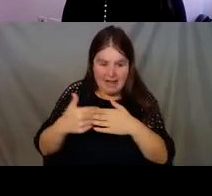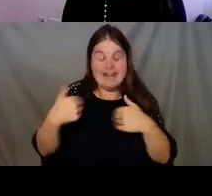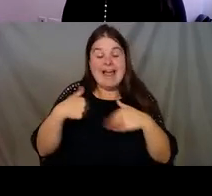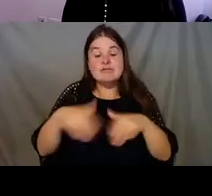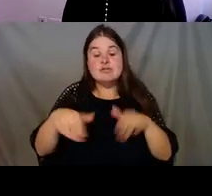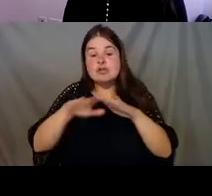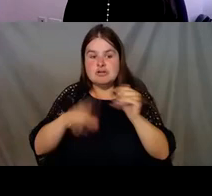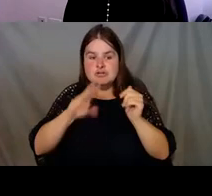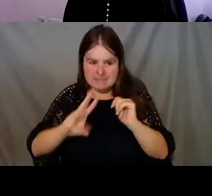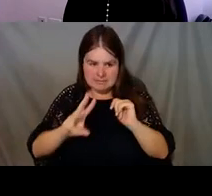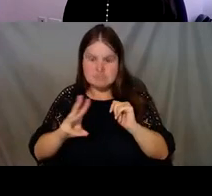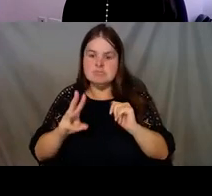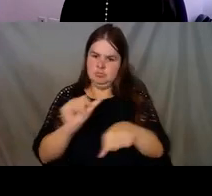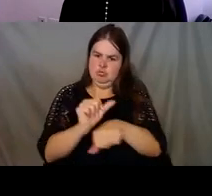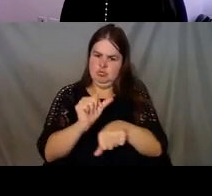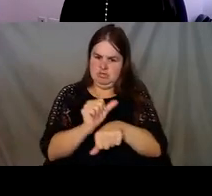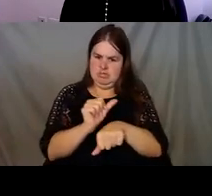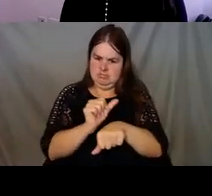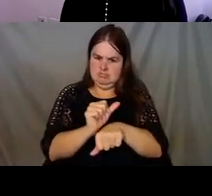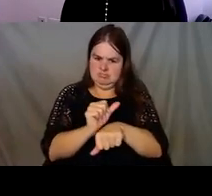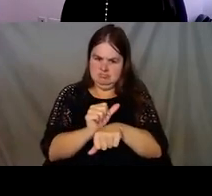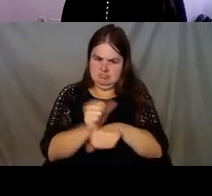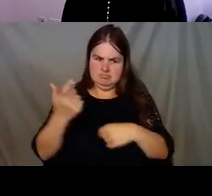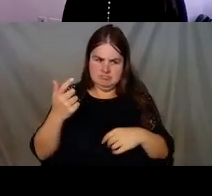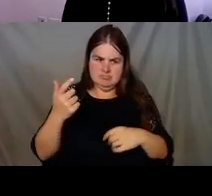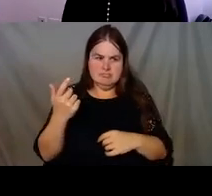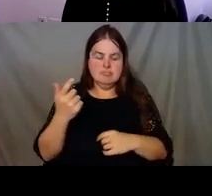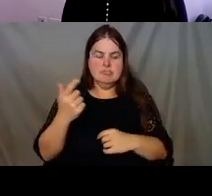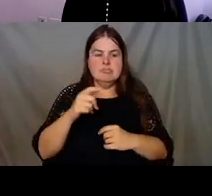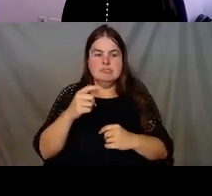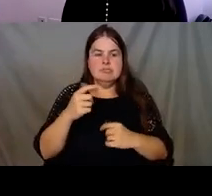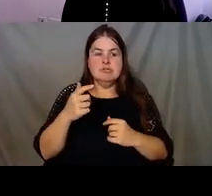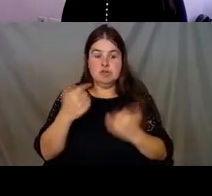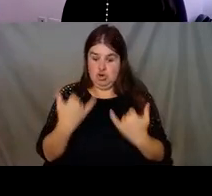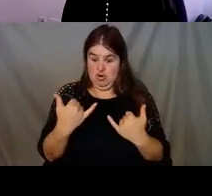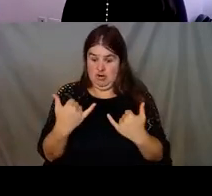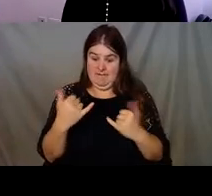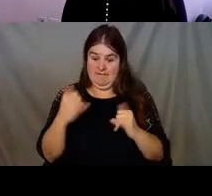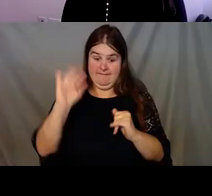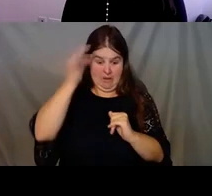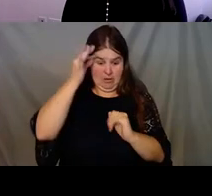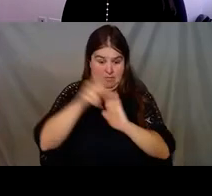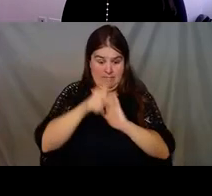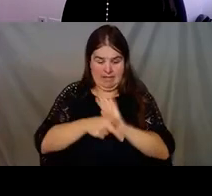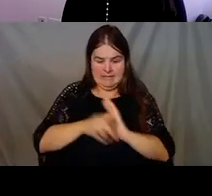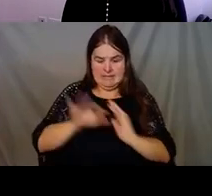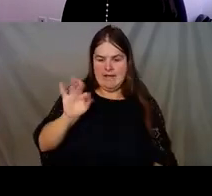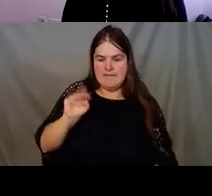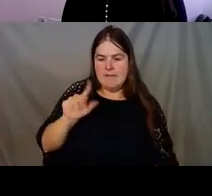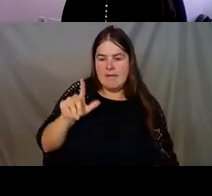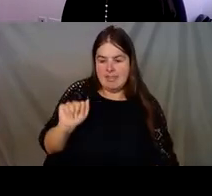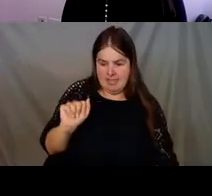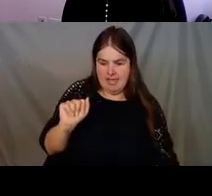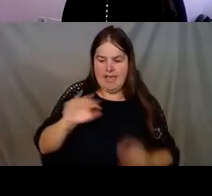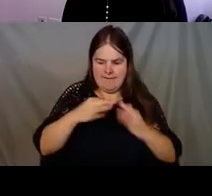of 6 were employed. And so currently our federal policy, which is the Family and Medical Leave Act,